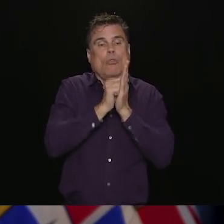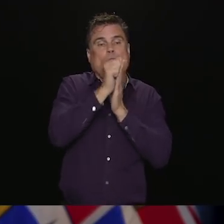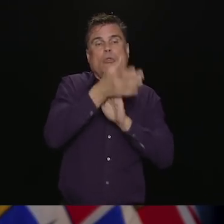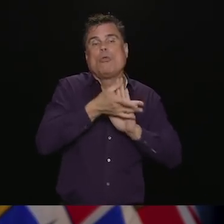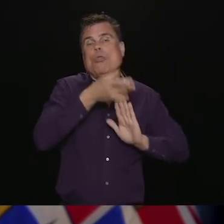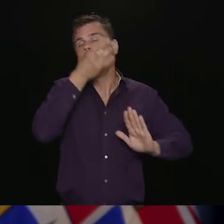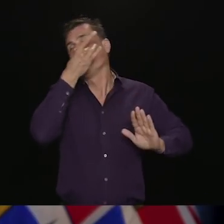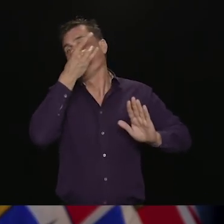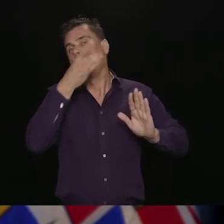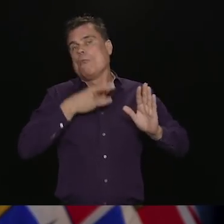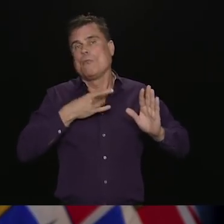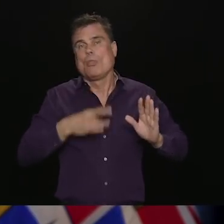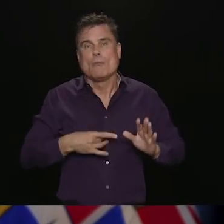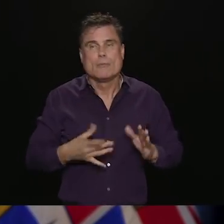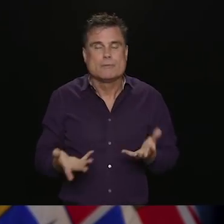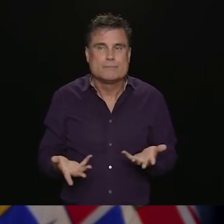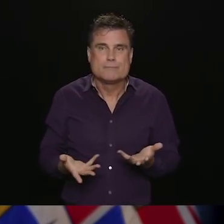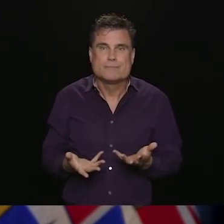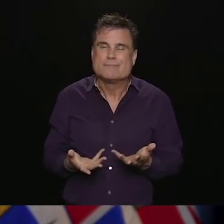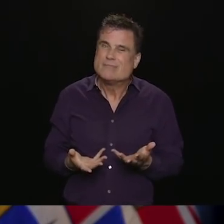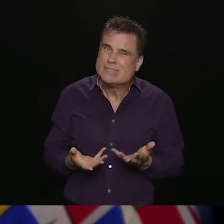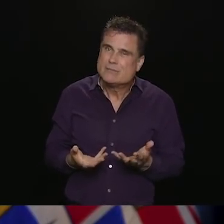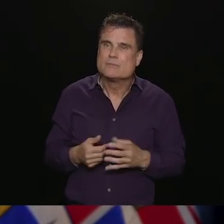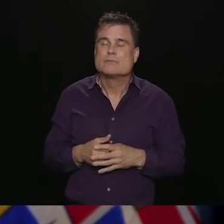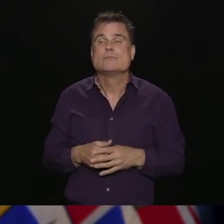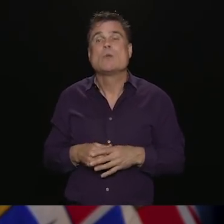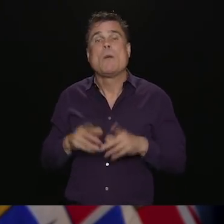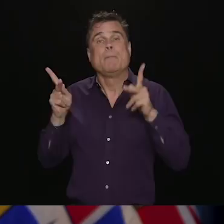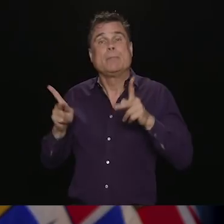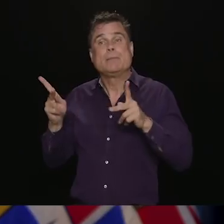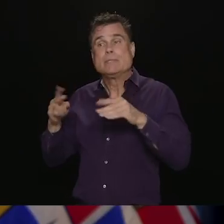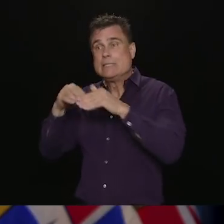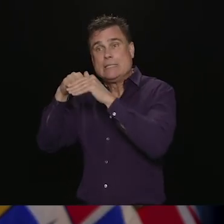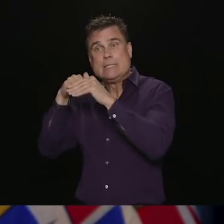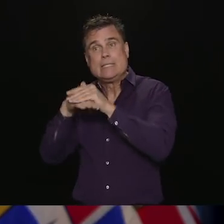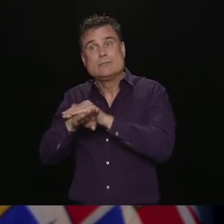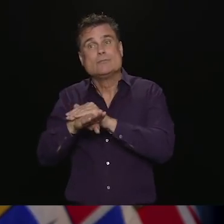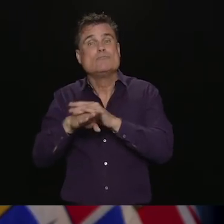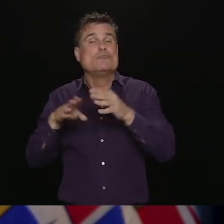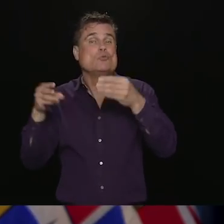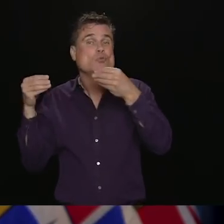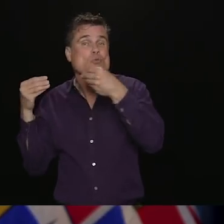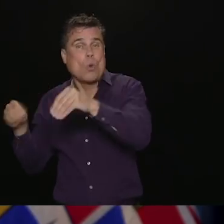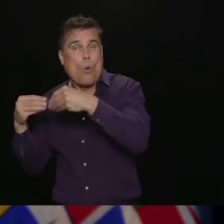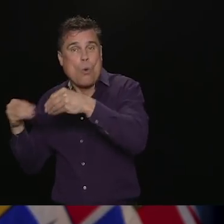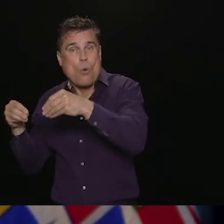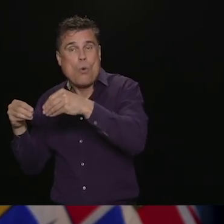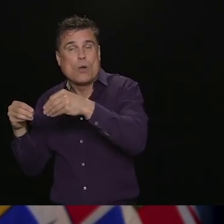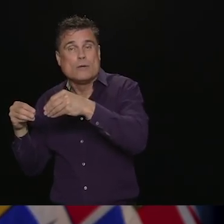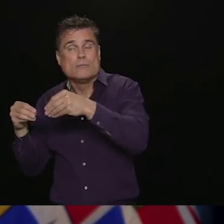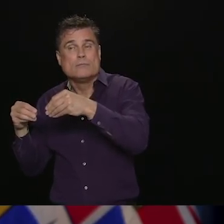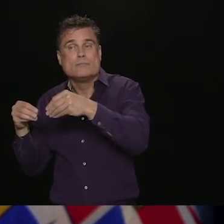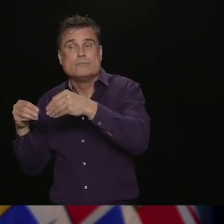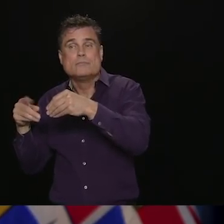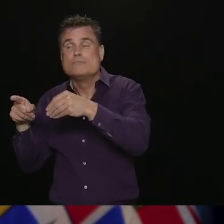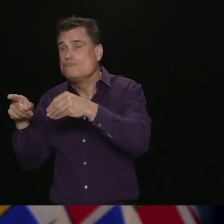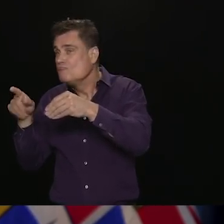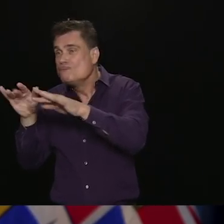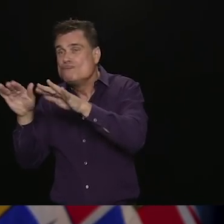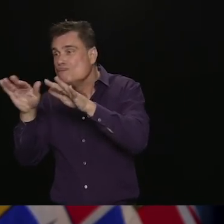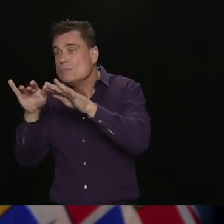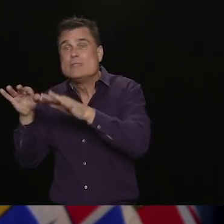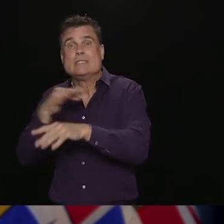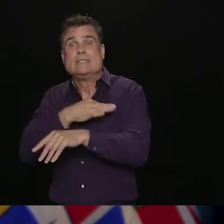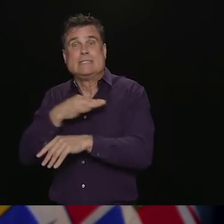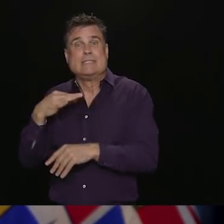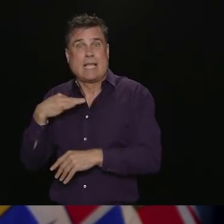when healthcare workers get together, or when the people in the grocery store, your employees get together before on break